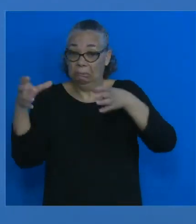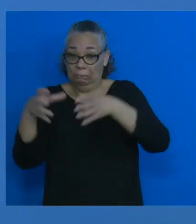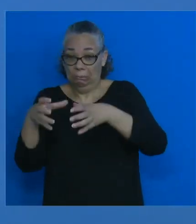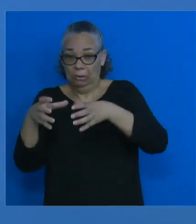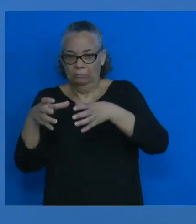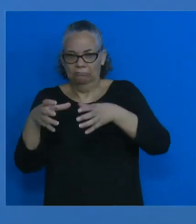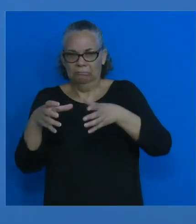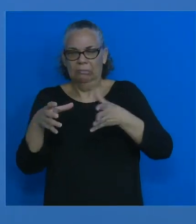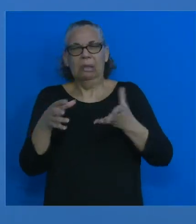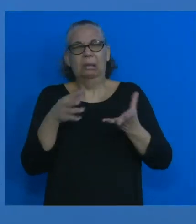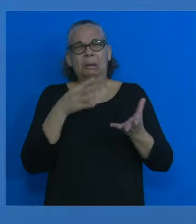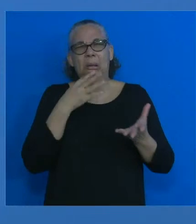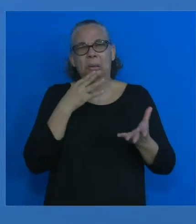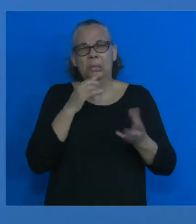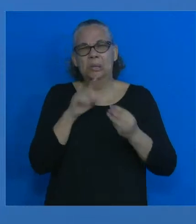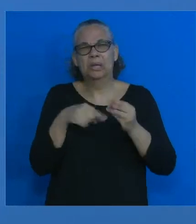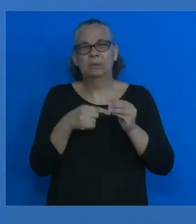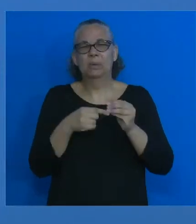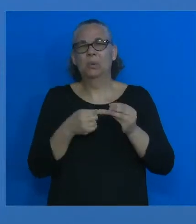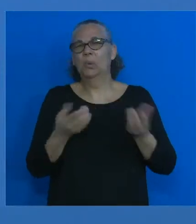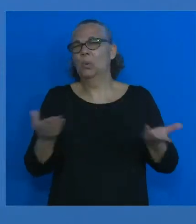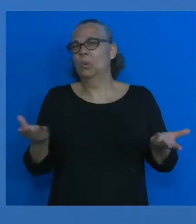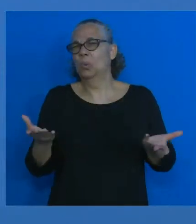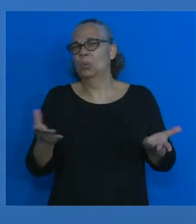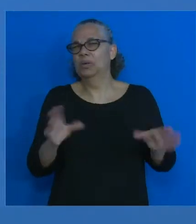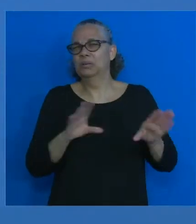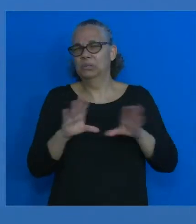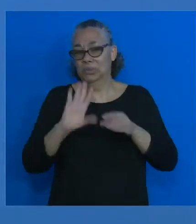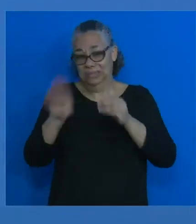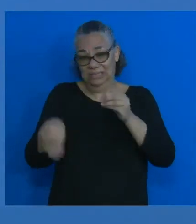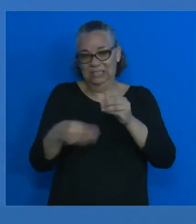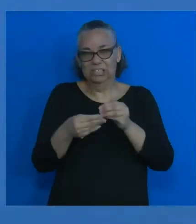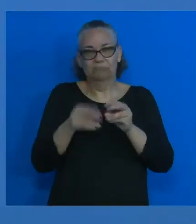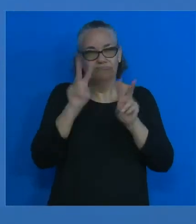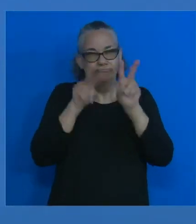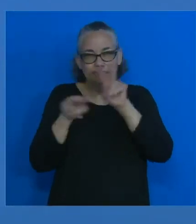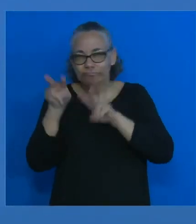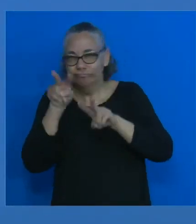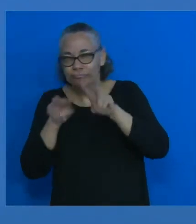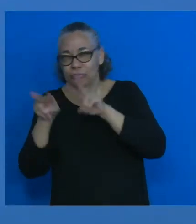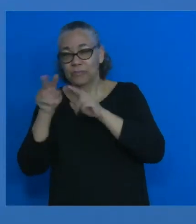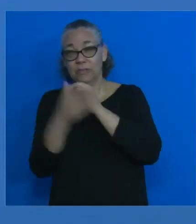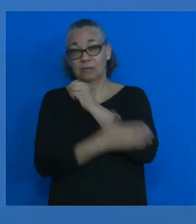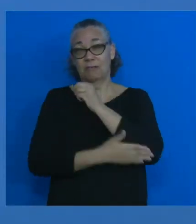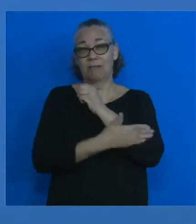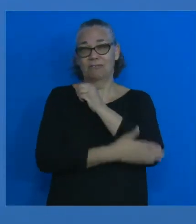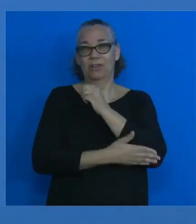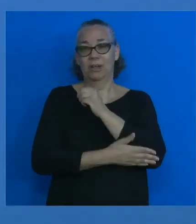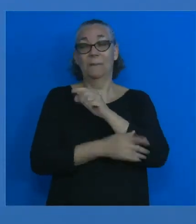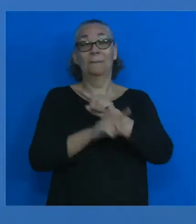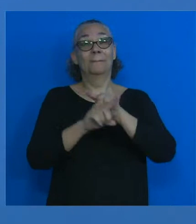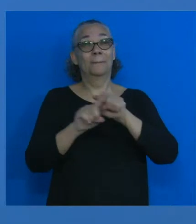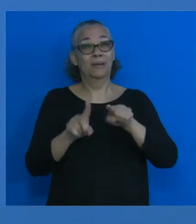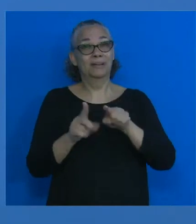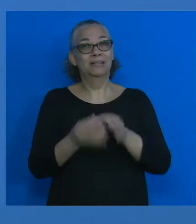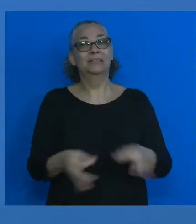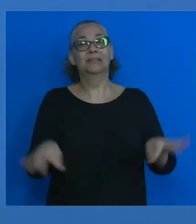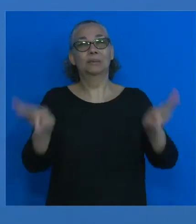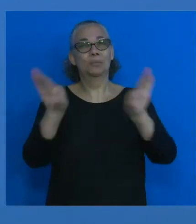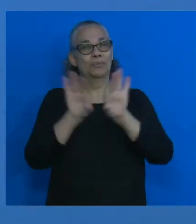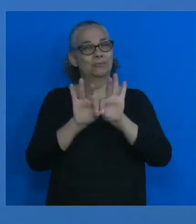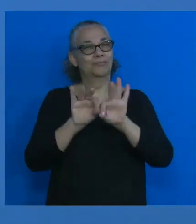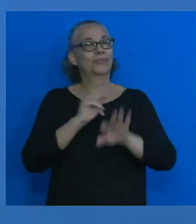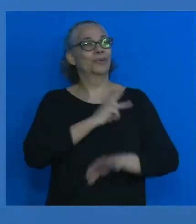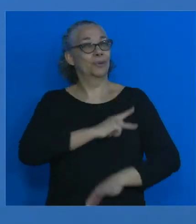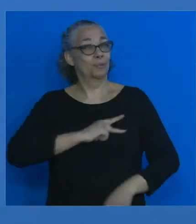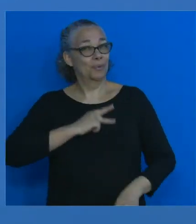to in a little bit of the work that we're going to do additional surveillance in the country. But what is vital is our personal and